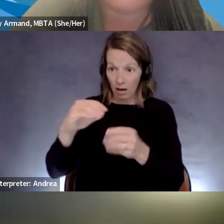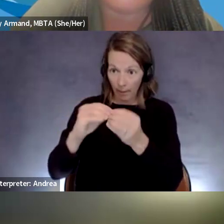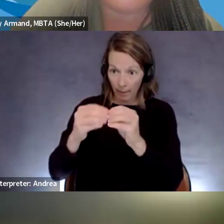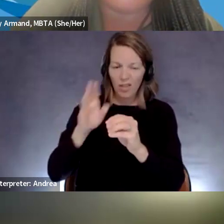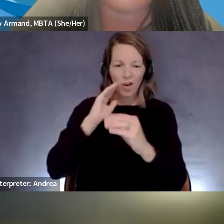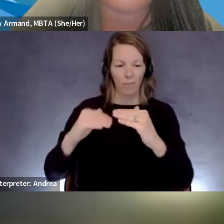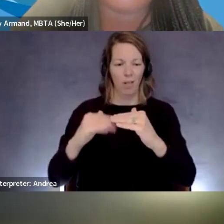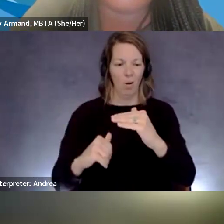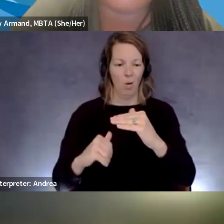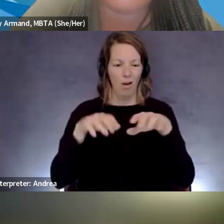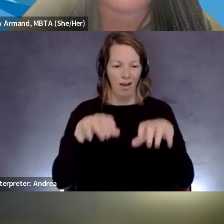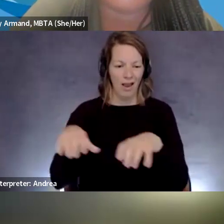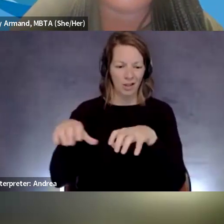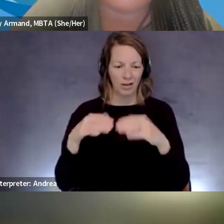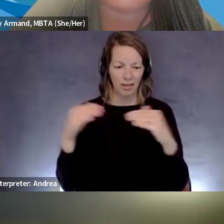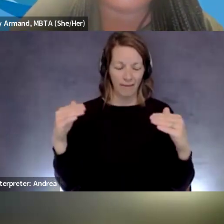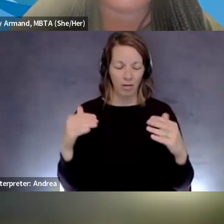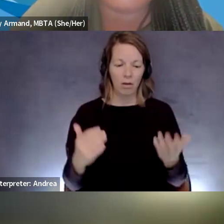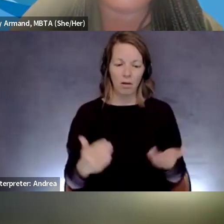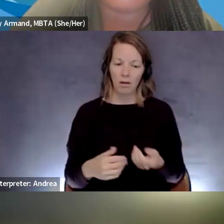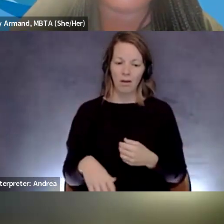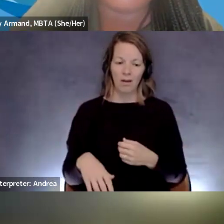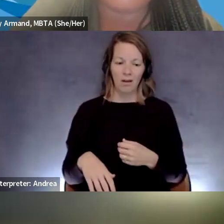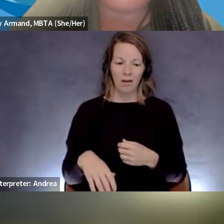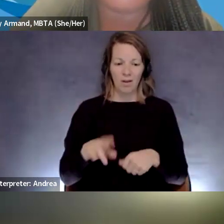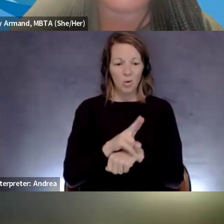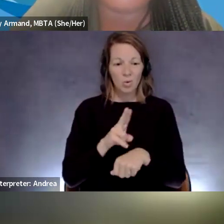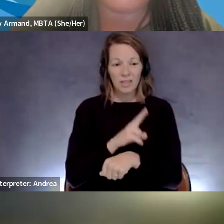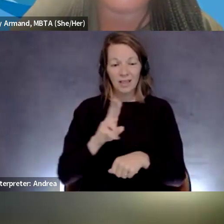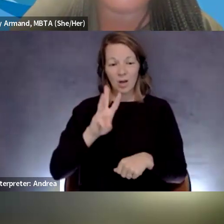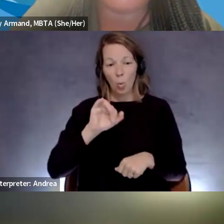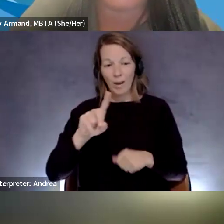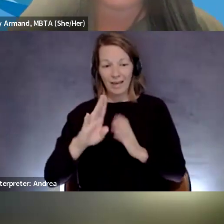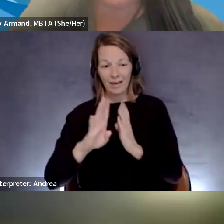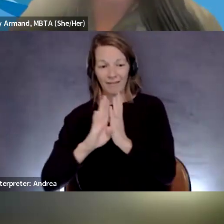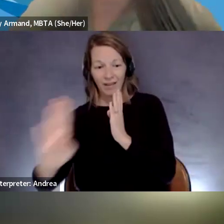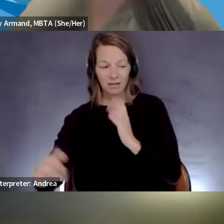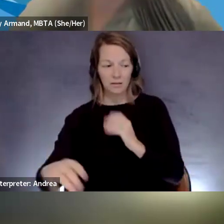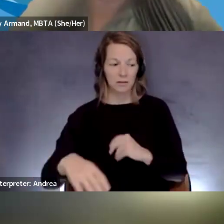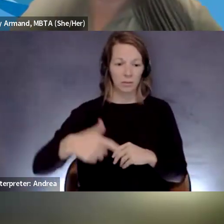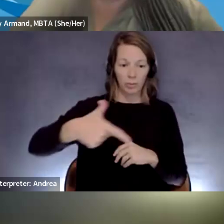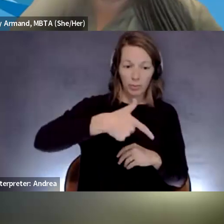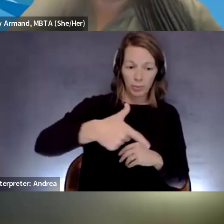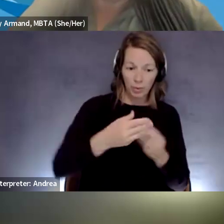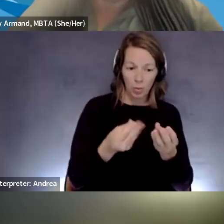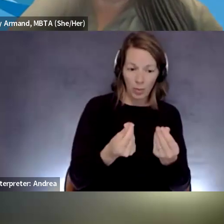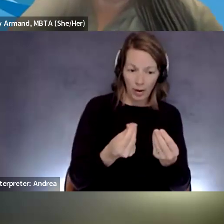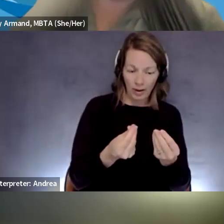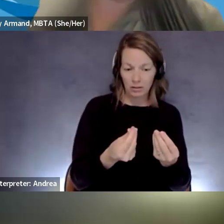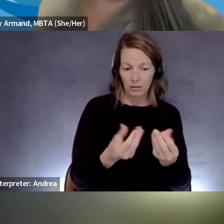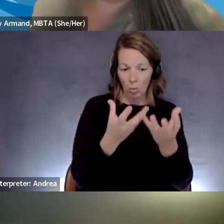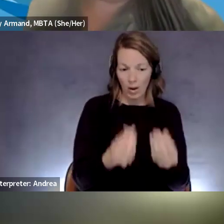levels. The mitigating measures of using wind fences and soil wetting and covering